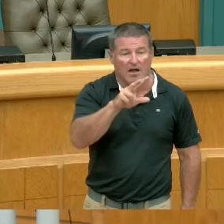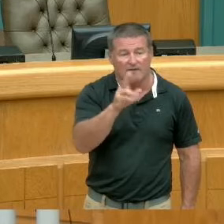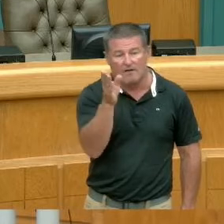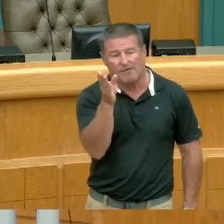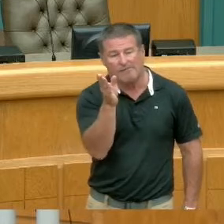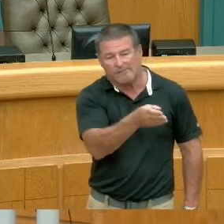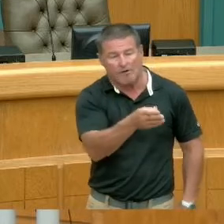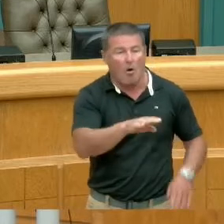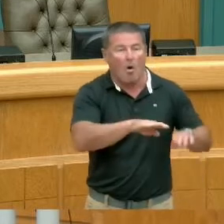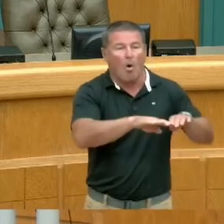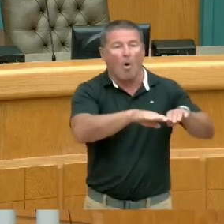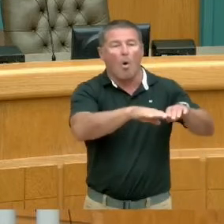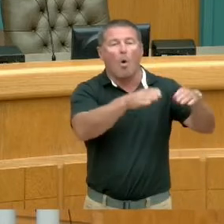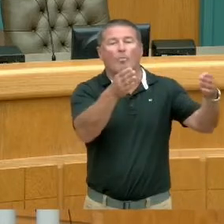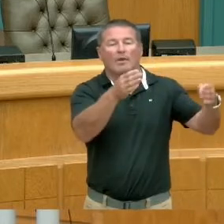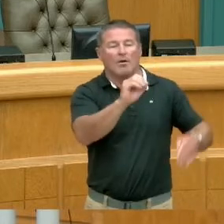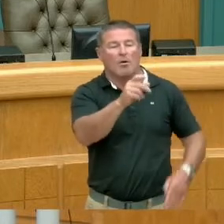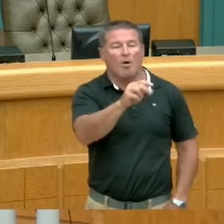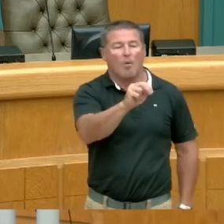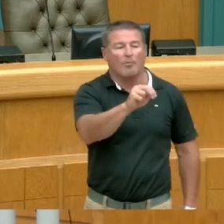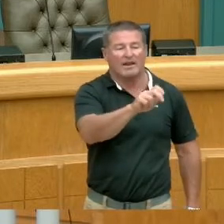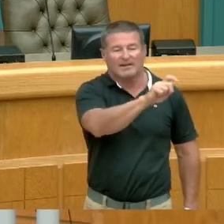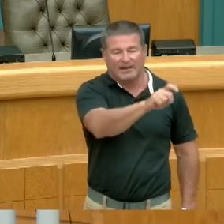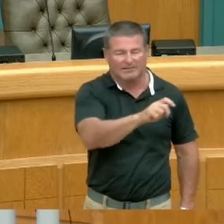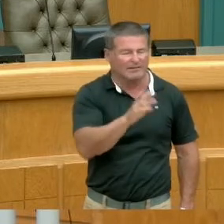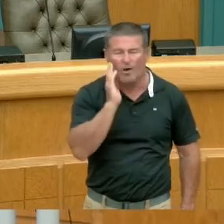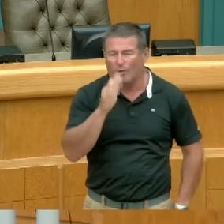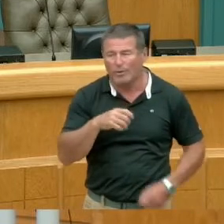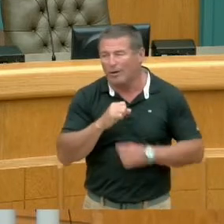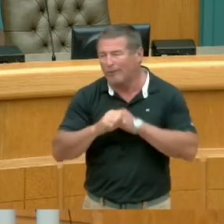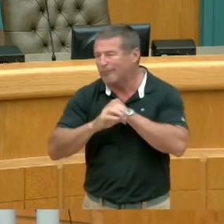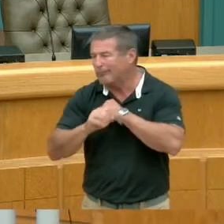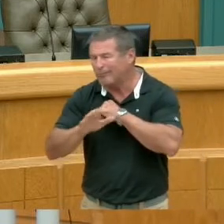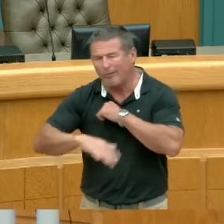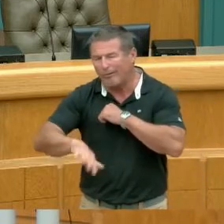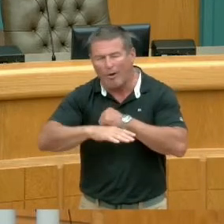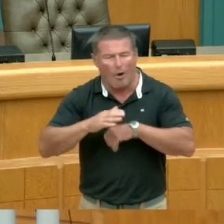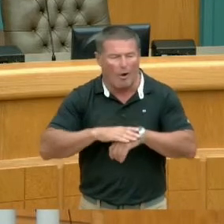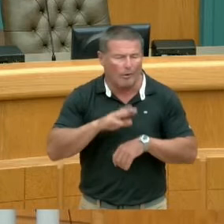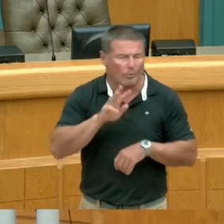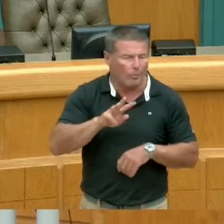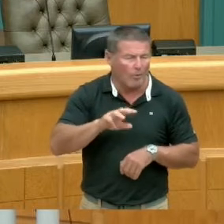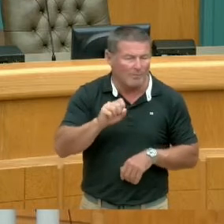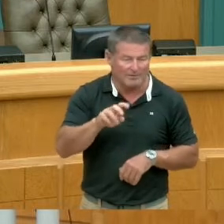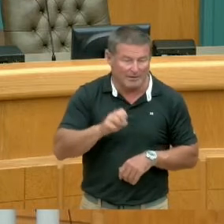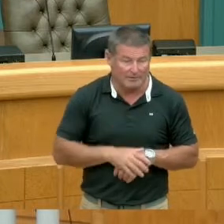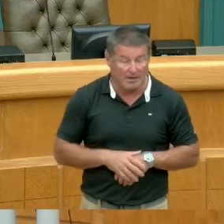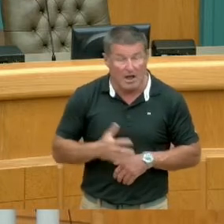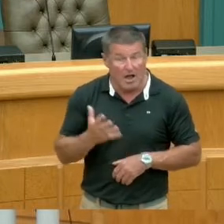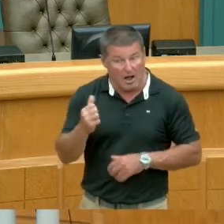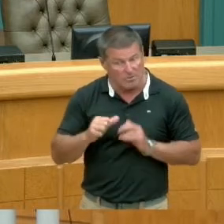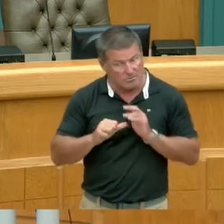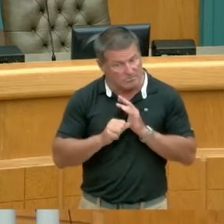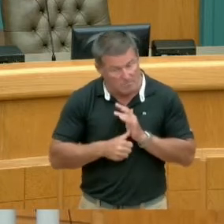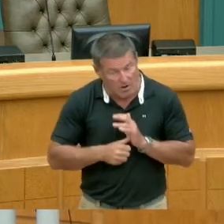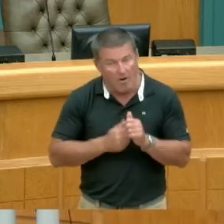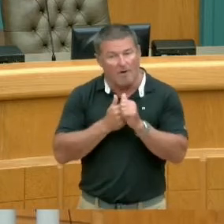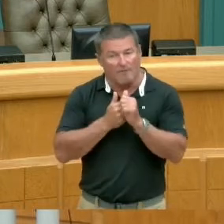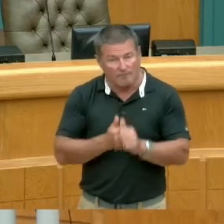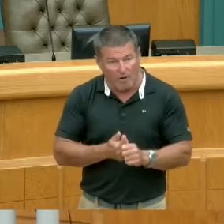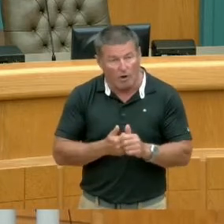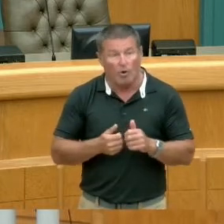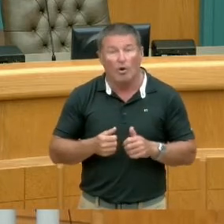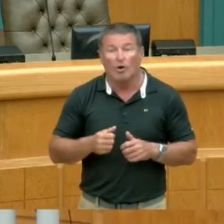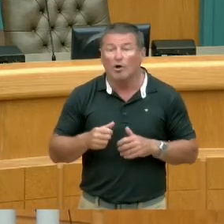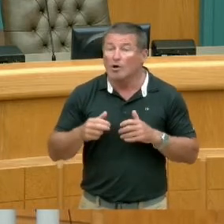www.gov.texas.gov/OpenTexas, and this will be available to you on all of our websites. And I want to stress these protocols because, again, as I said